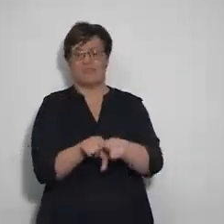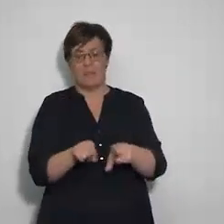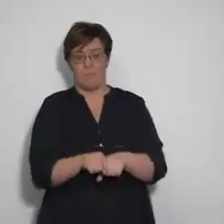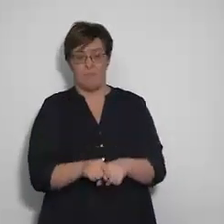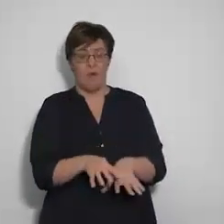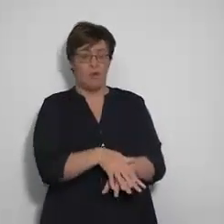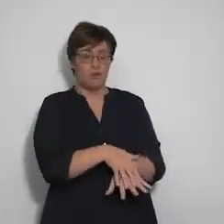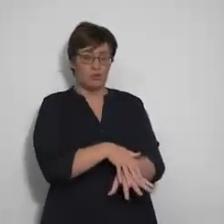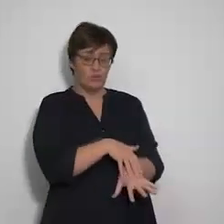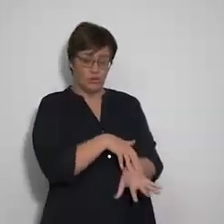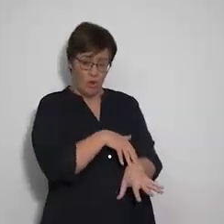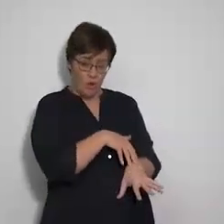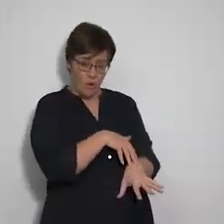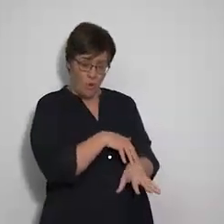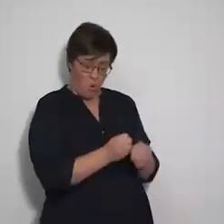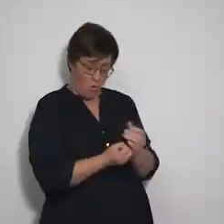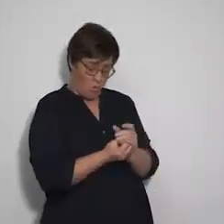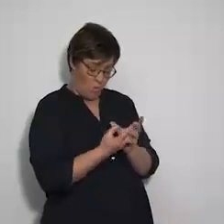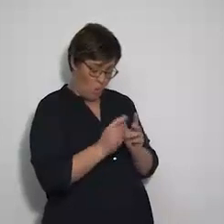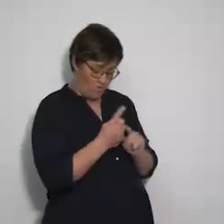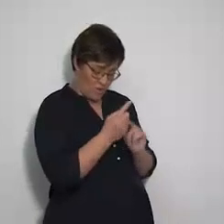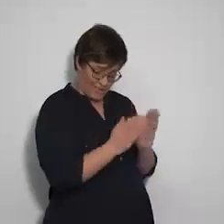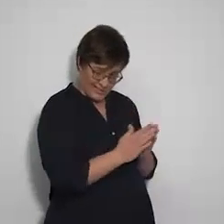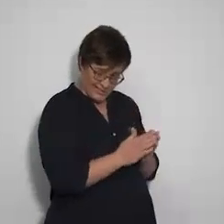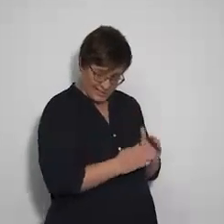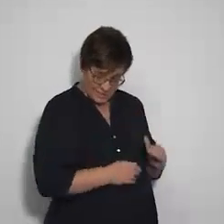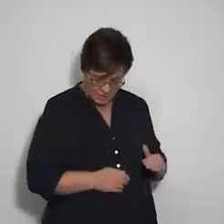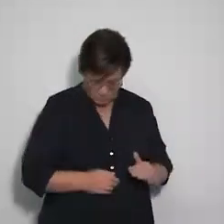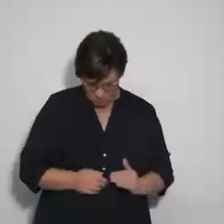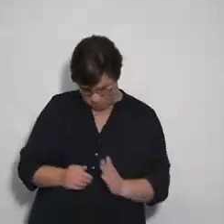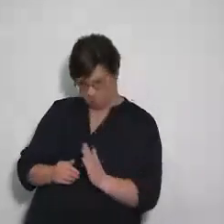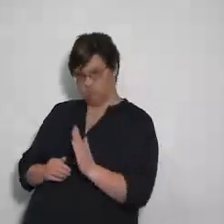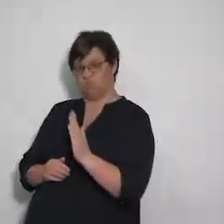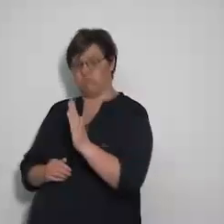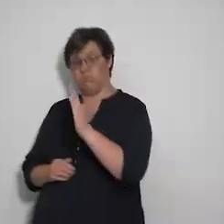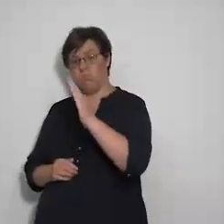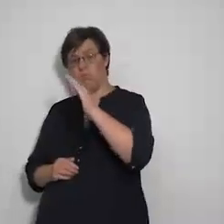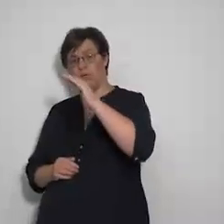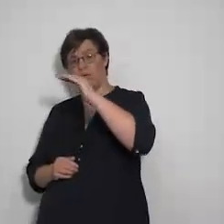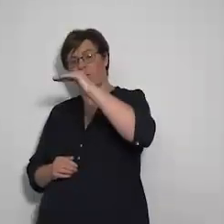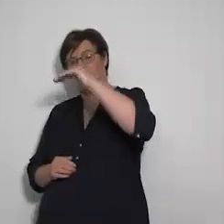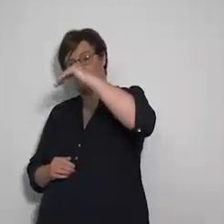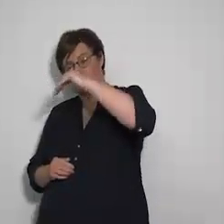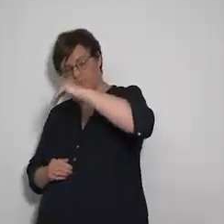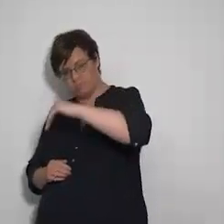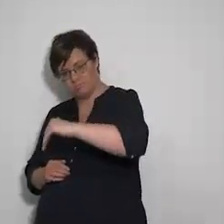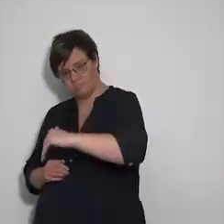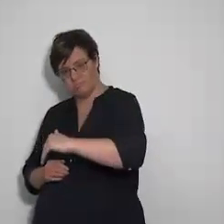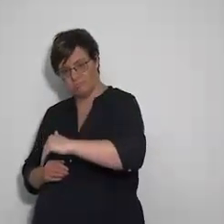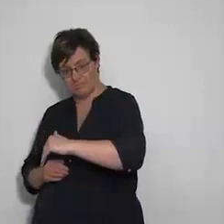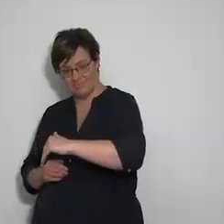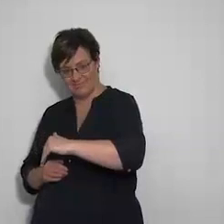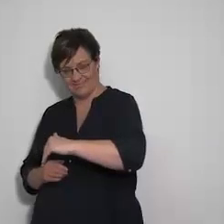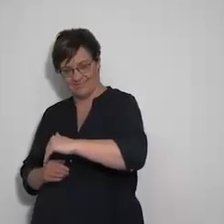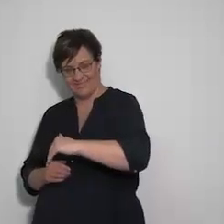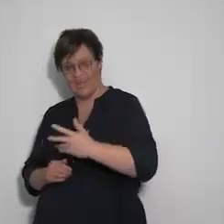see. Slow population growth in first, rapid, and then we're going to see